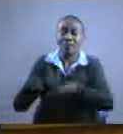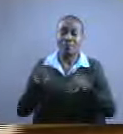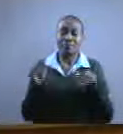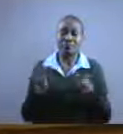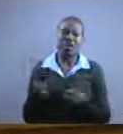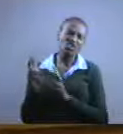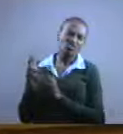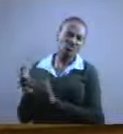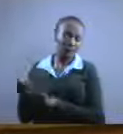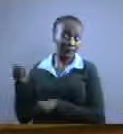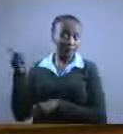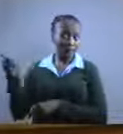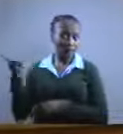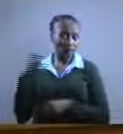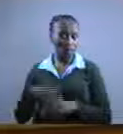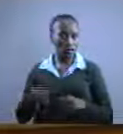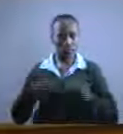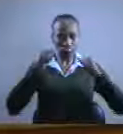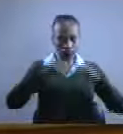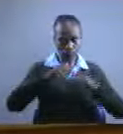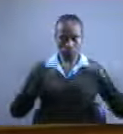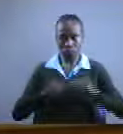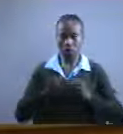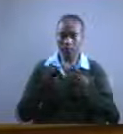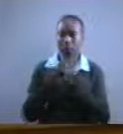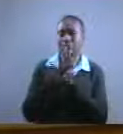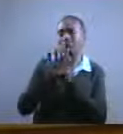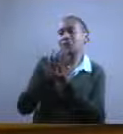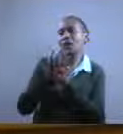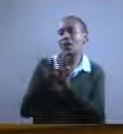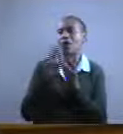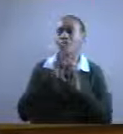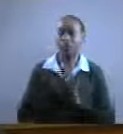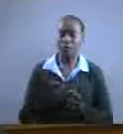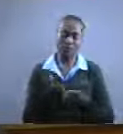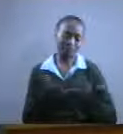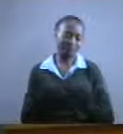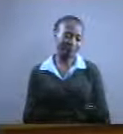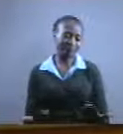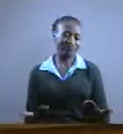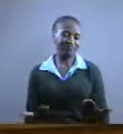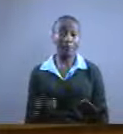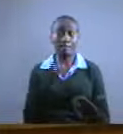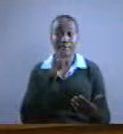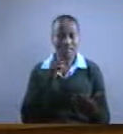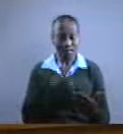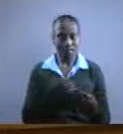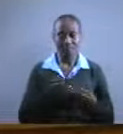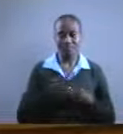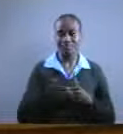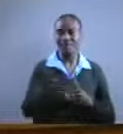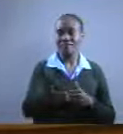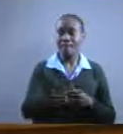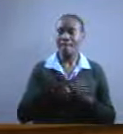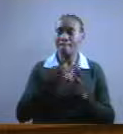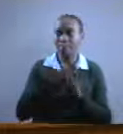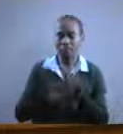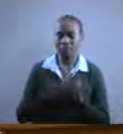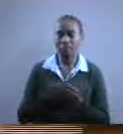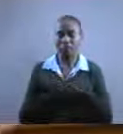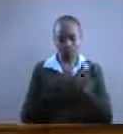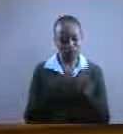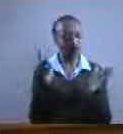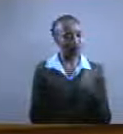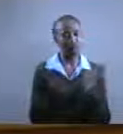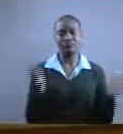has attempted to reach consensus, they publish a report, and that clears the way for policy to be legislated. But here, Treasury